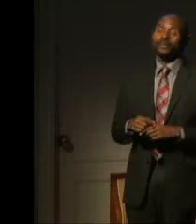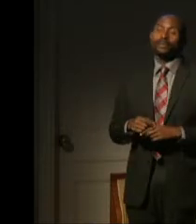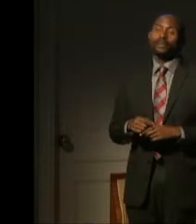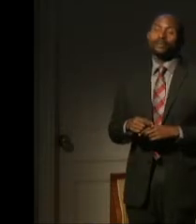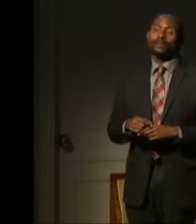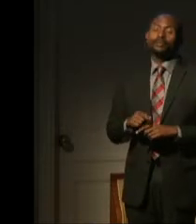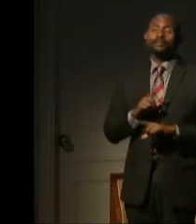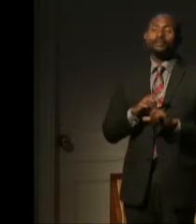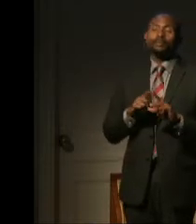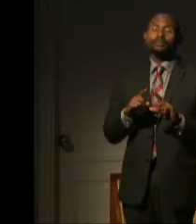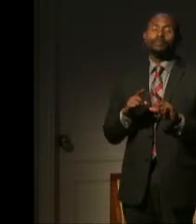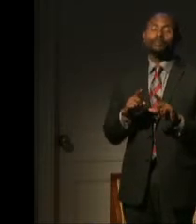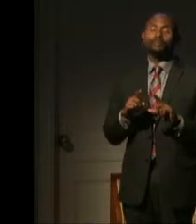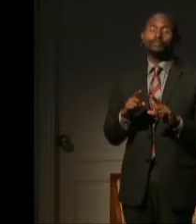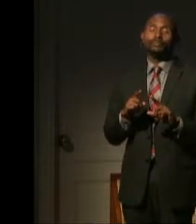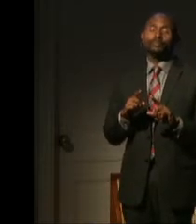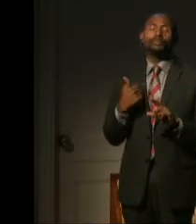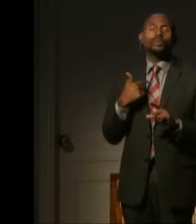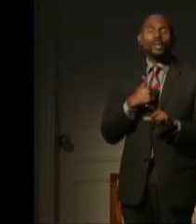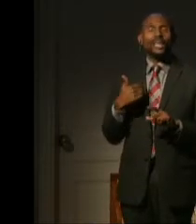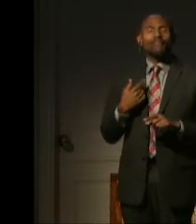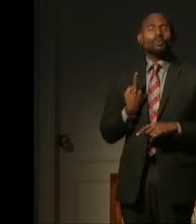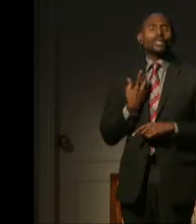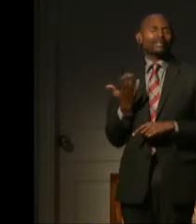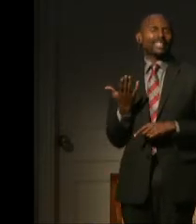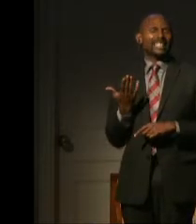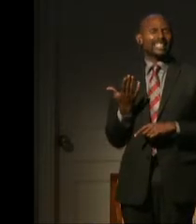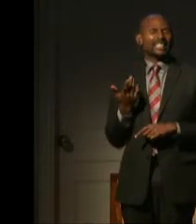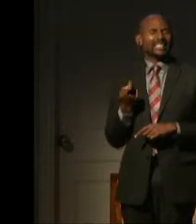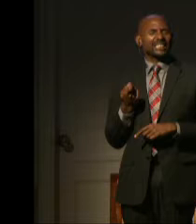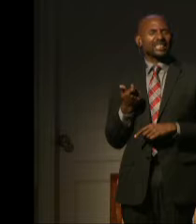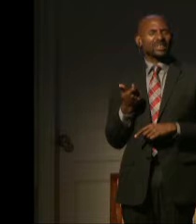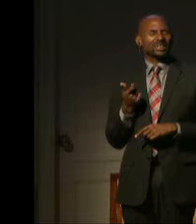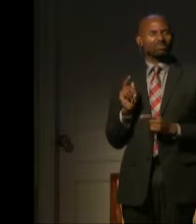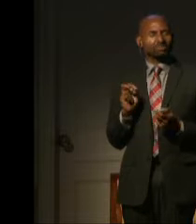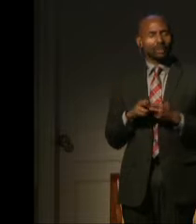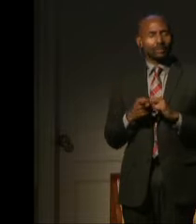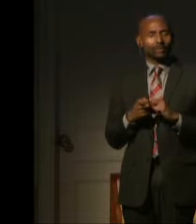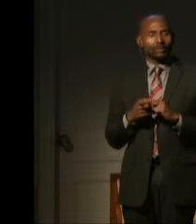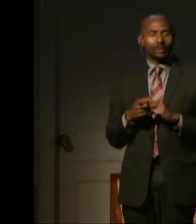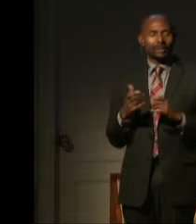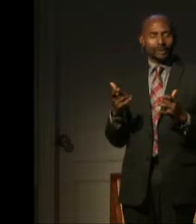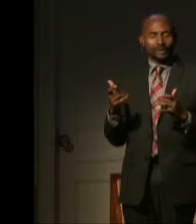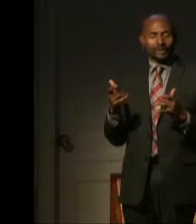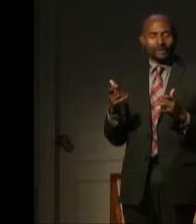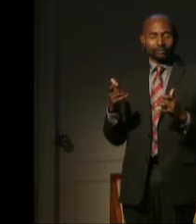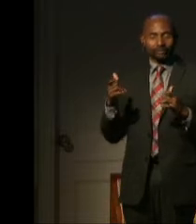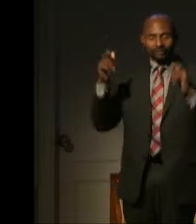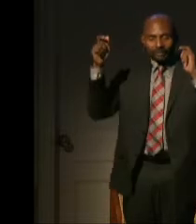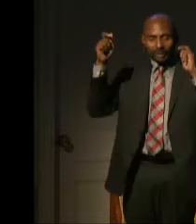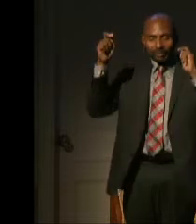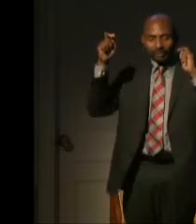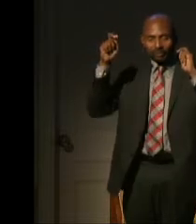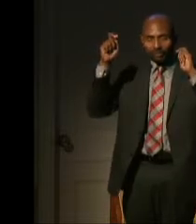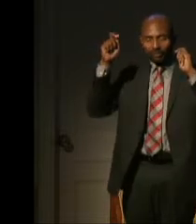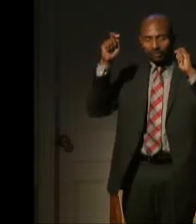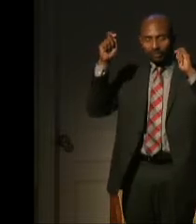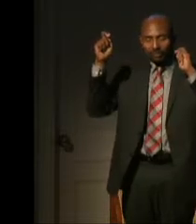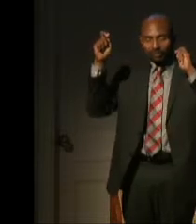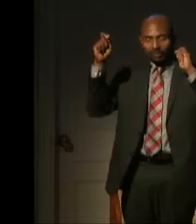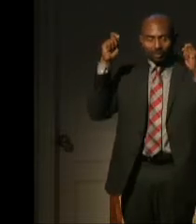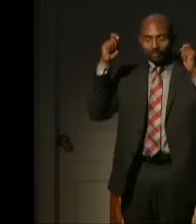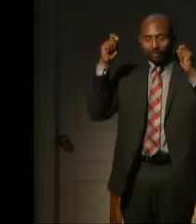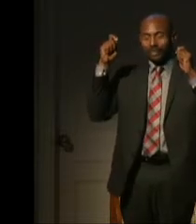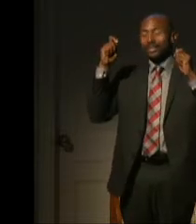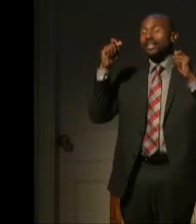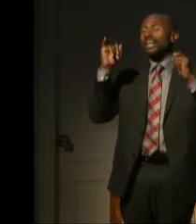a problem and a little bit of a thorn in the side, and I'll put on my infrastructure hat at this point, is where the data comes in,